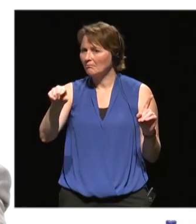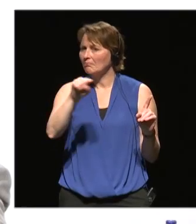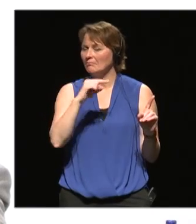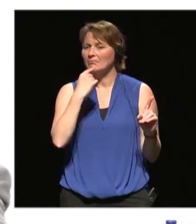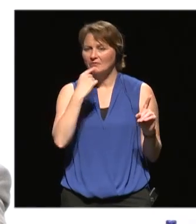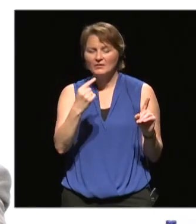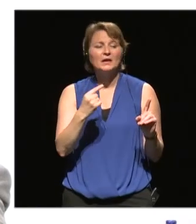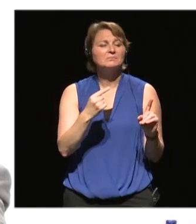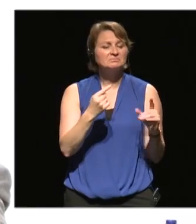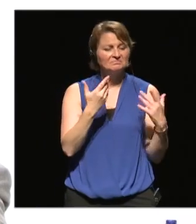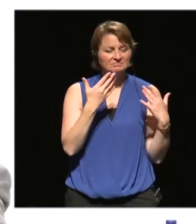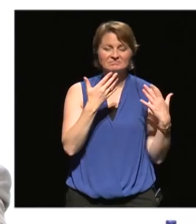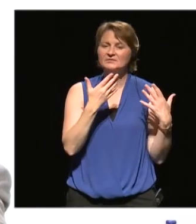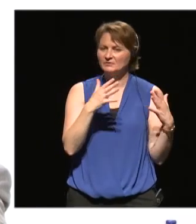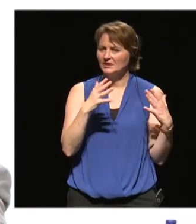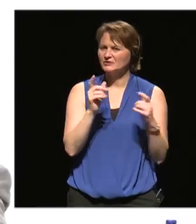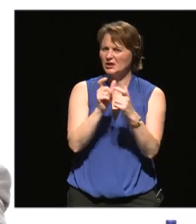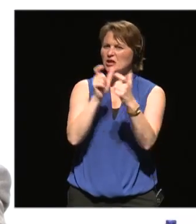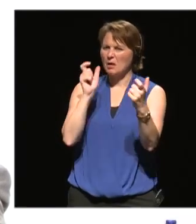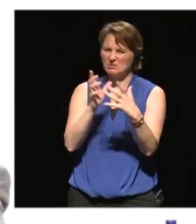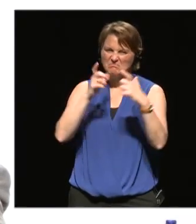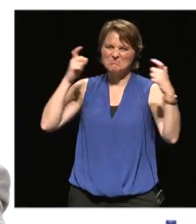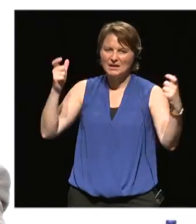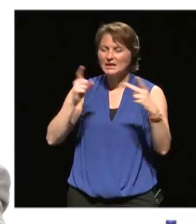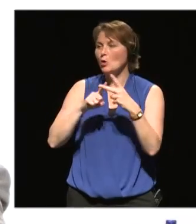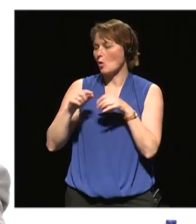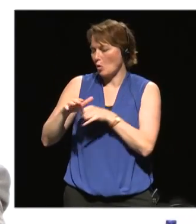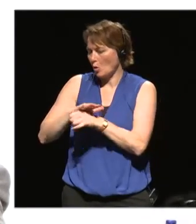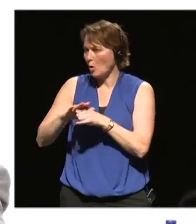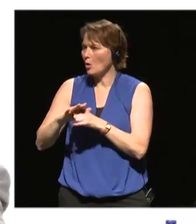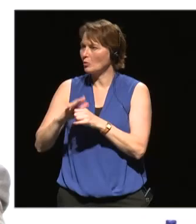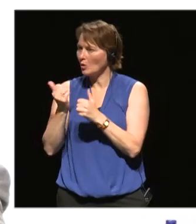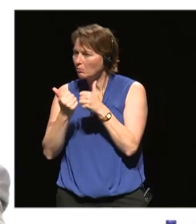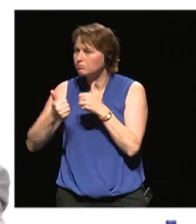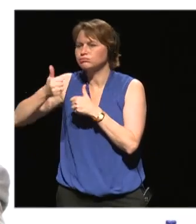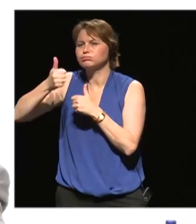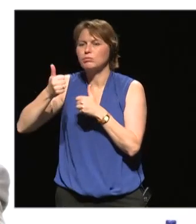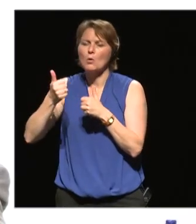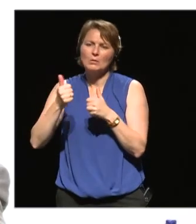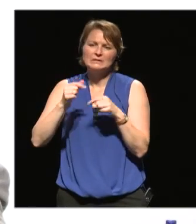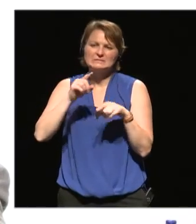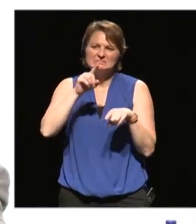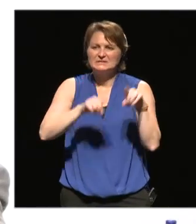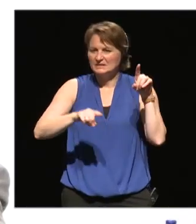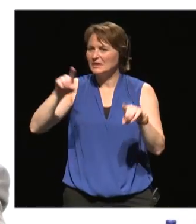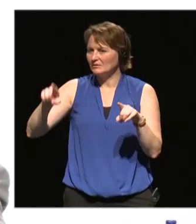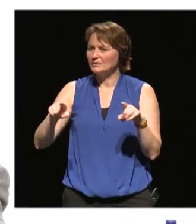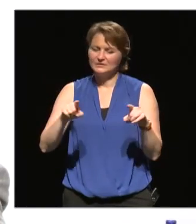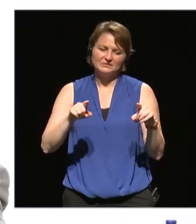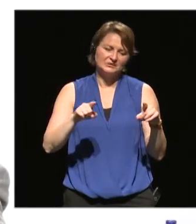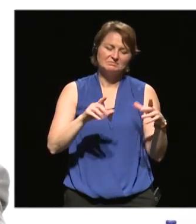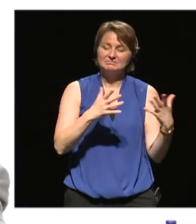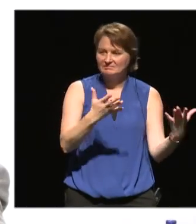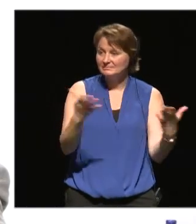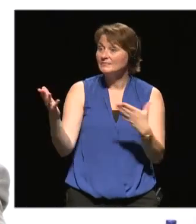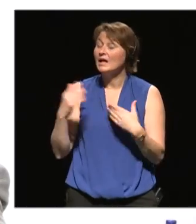what is being done by some big companies, by local authorities, and by different players. And I would just like to confirm that, of course,